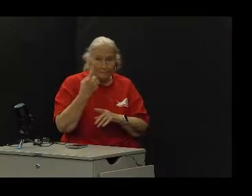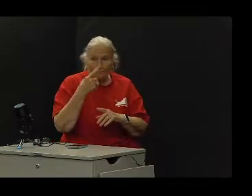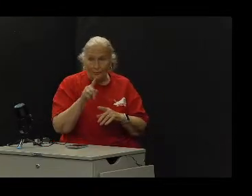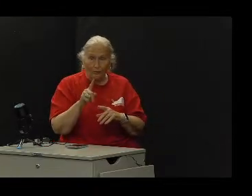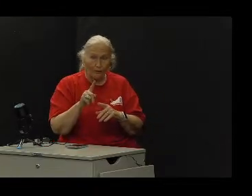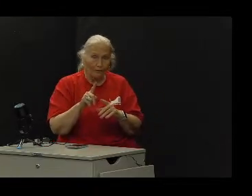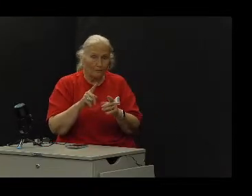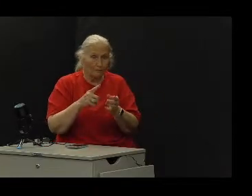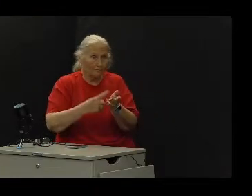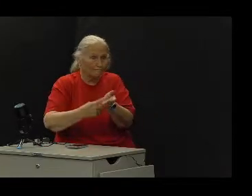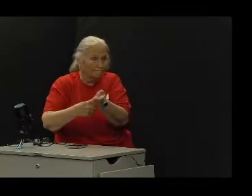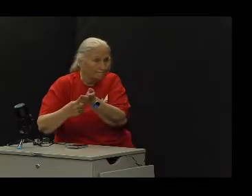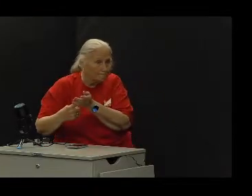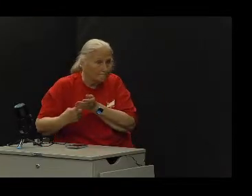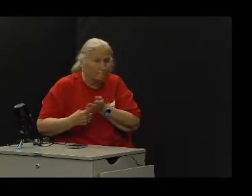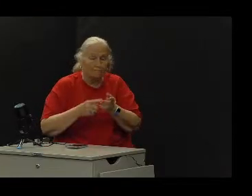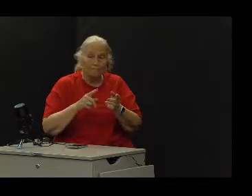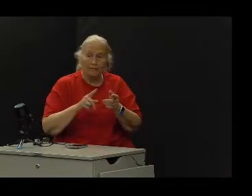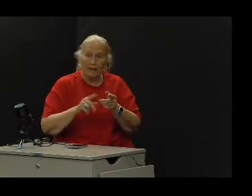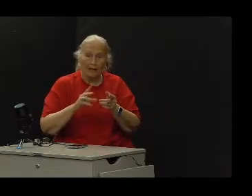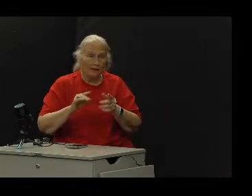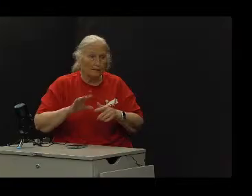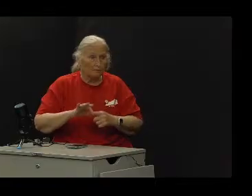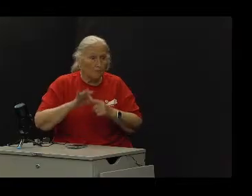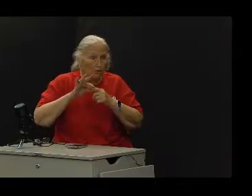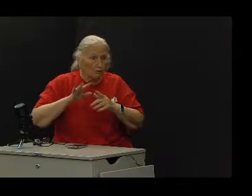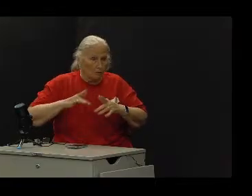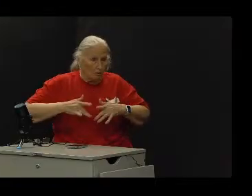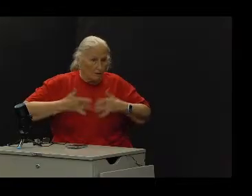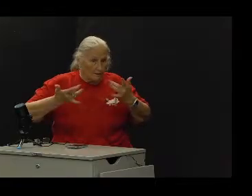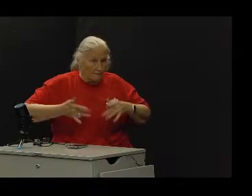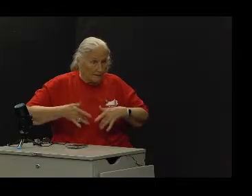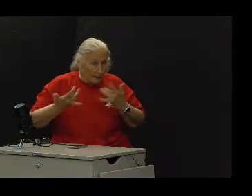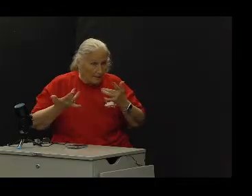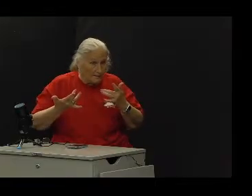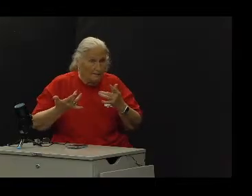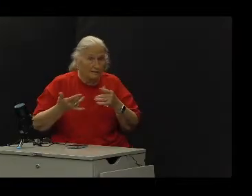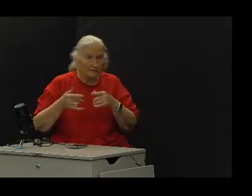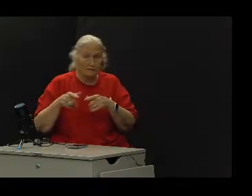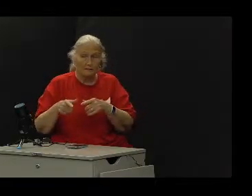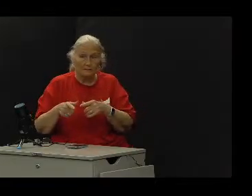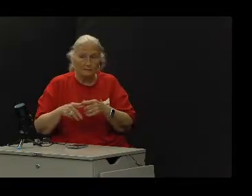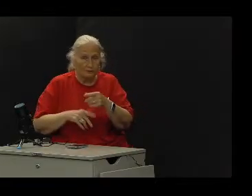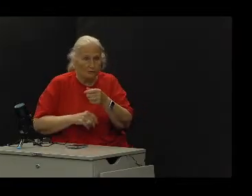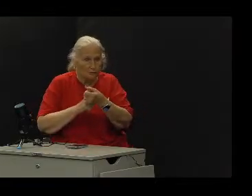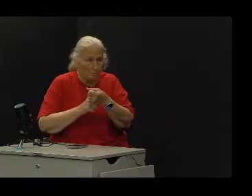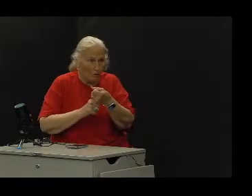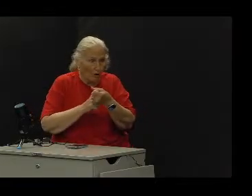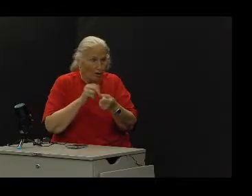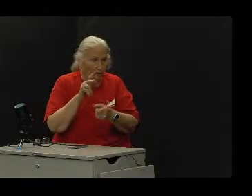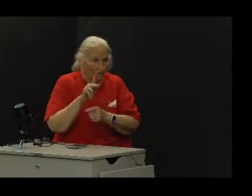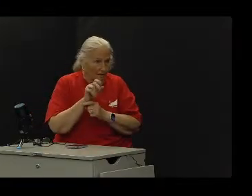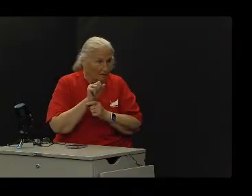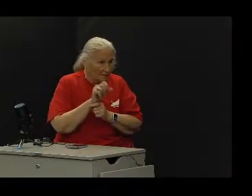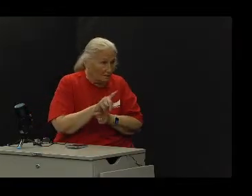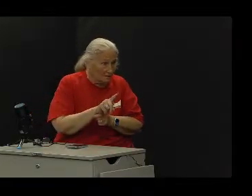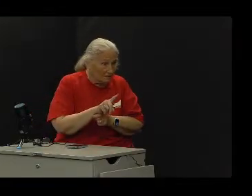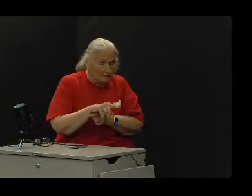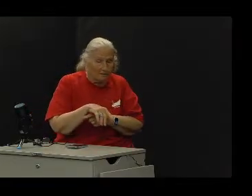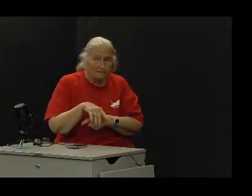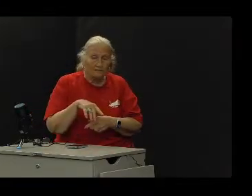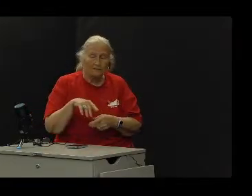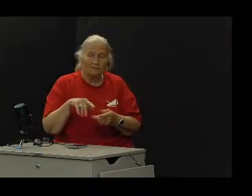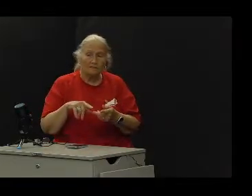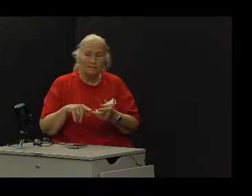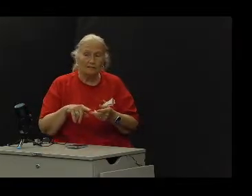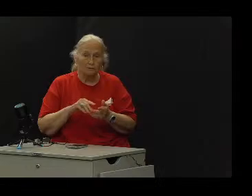all congregate here on campus at KSD in order to hold various discussions in regards to events that are